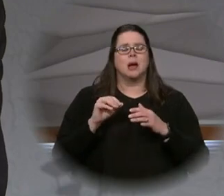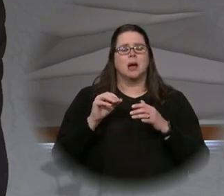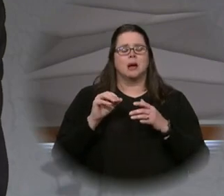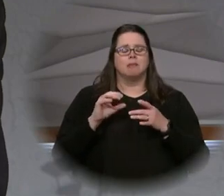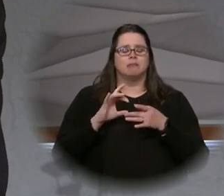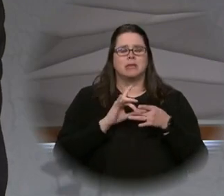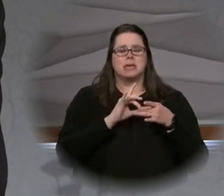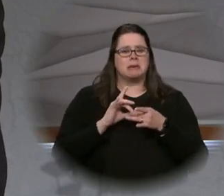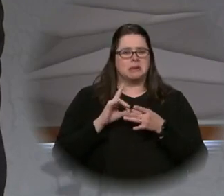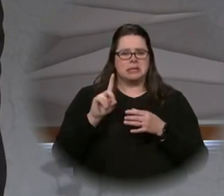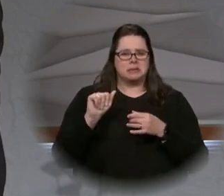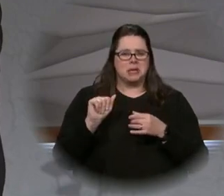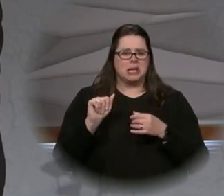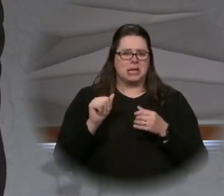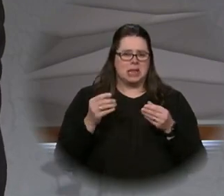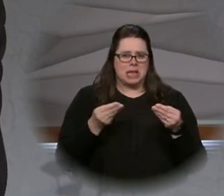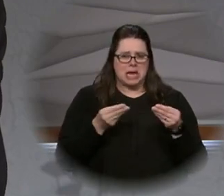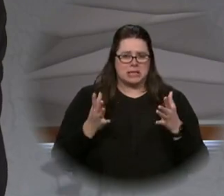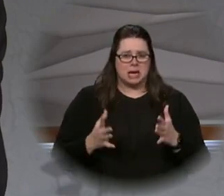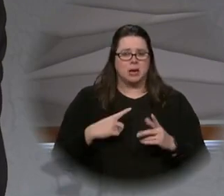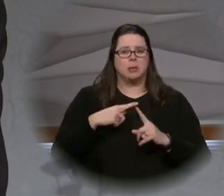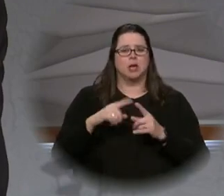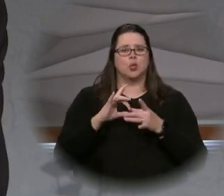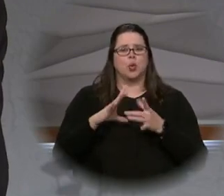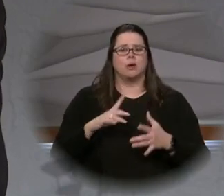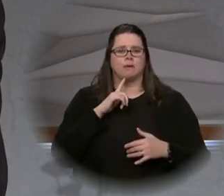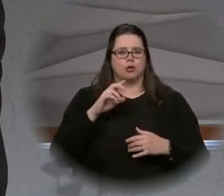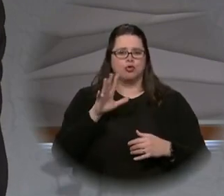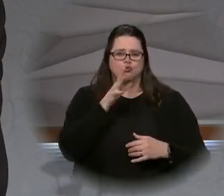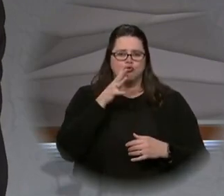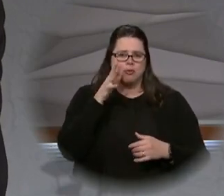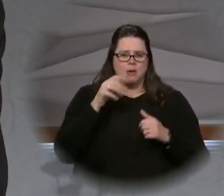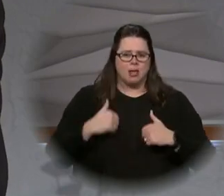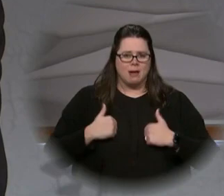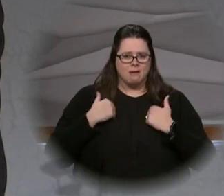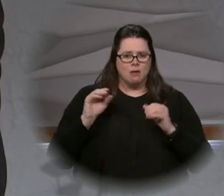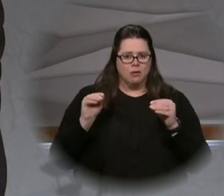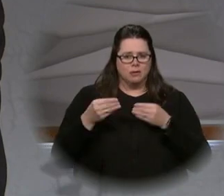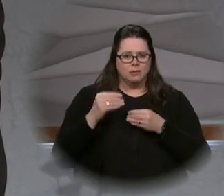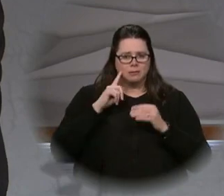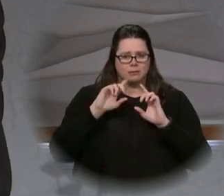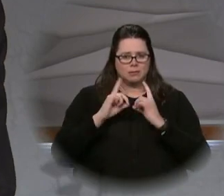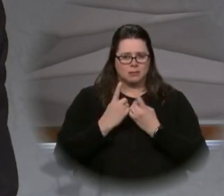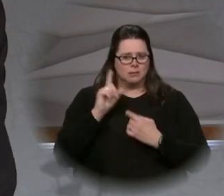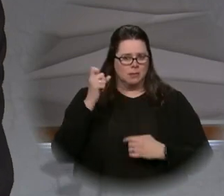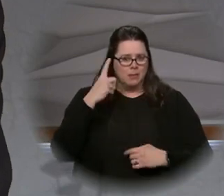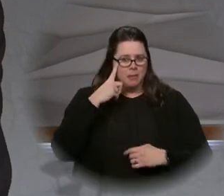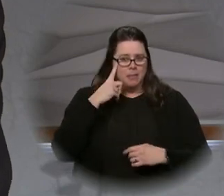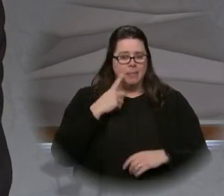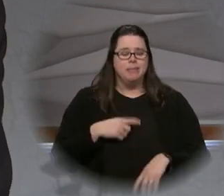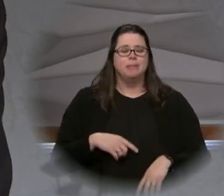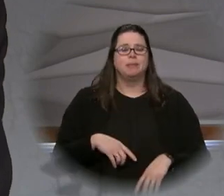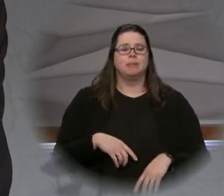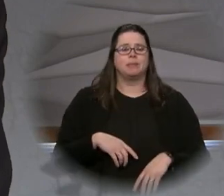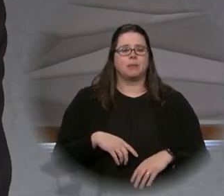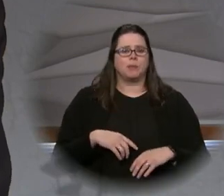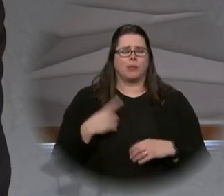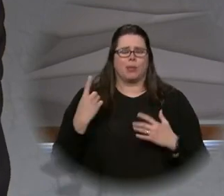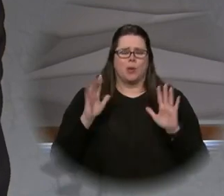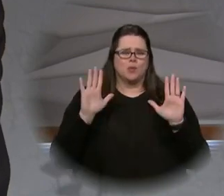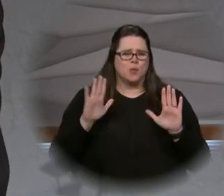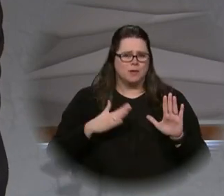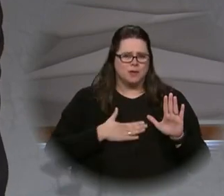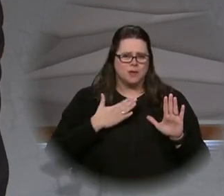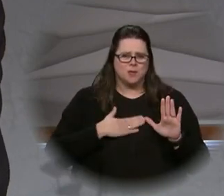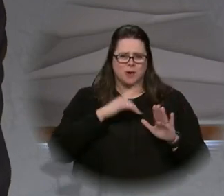Liaison. I am also the coordinator of the Rural Life Office for the Diocese of Madison. It is always a great